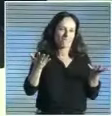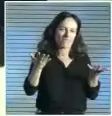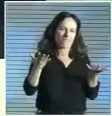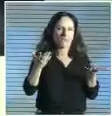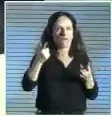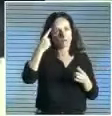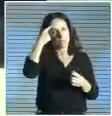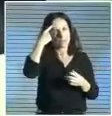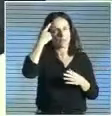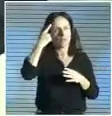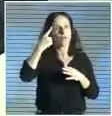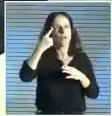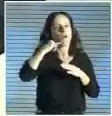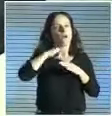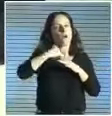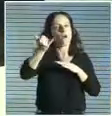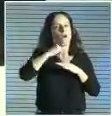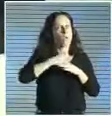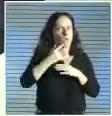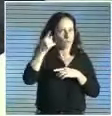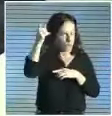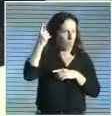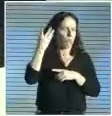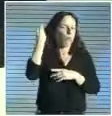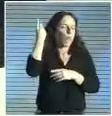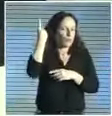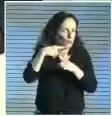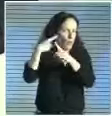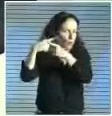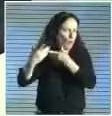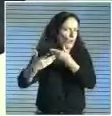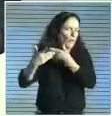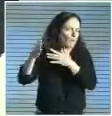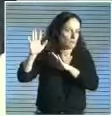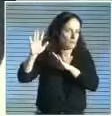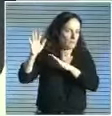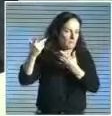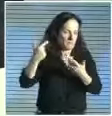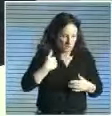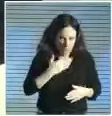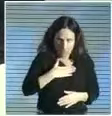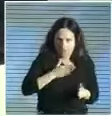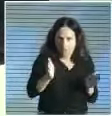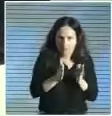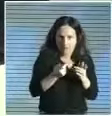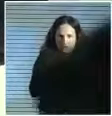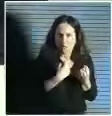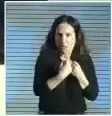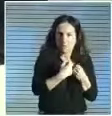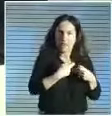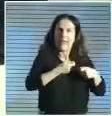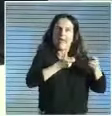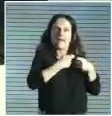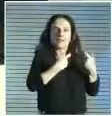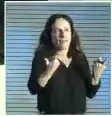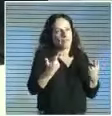a lot of things. What can I do from my small business of souvenirs in Palma Nova? No? So we are